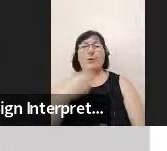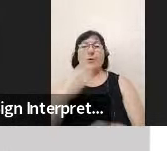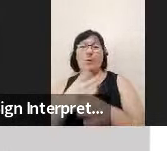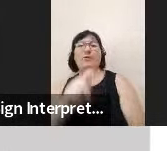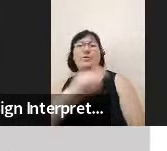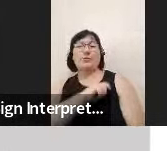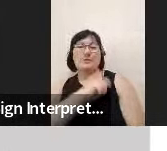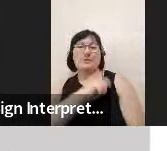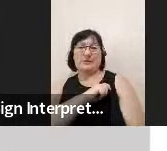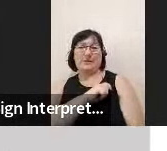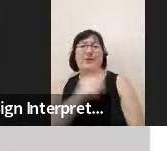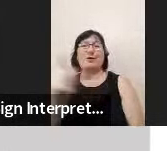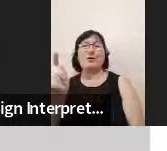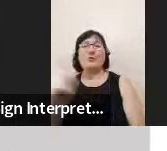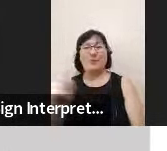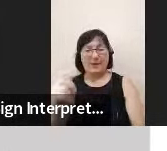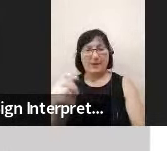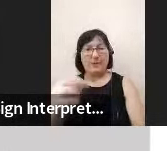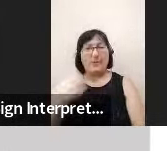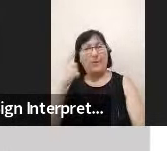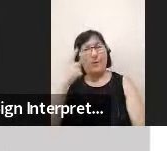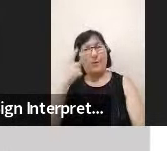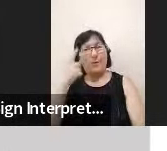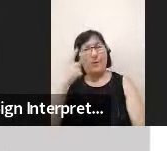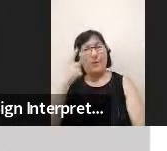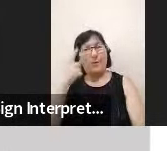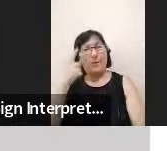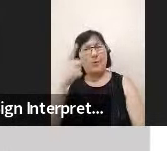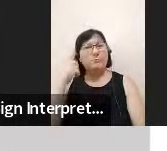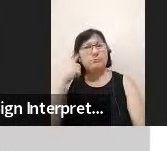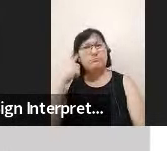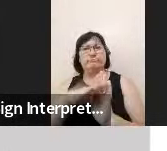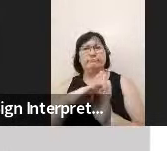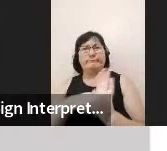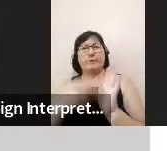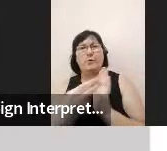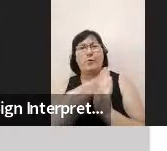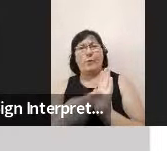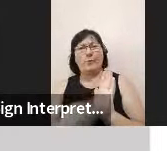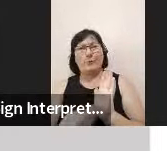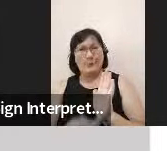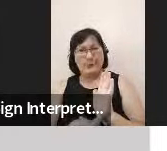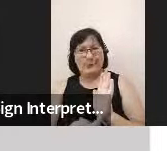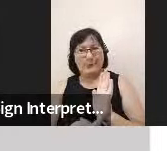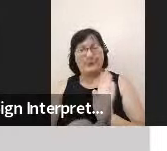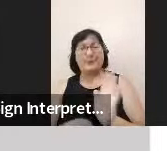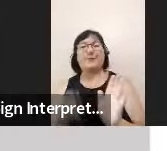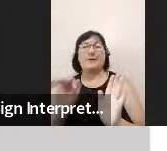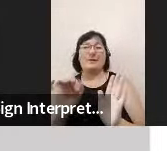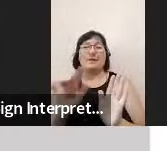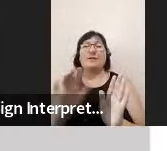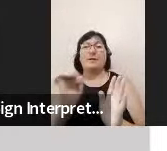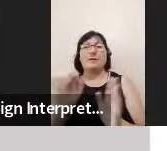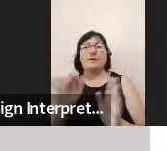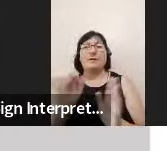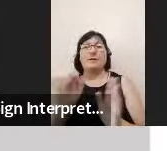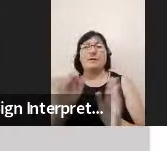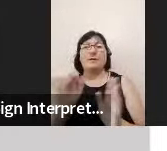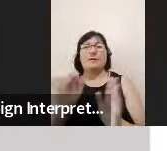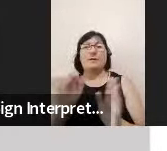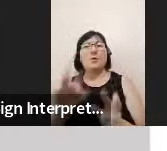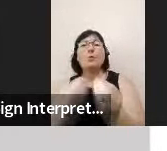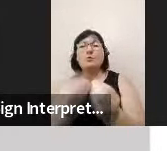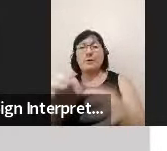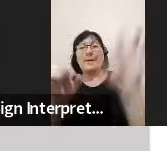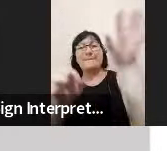We can go back and audit your company at a later stage. So then your goods do not get delayed. We then ensure that you